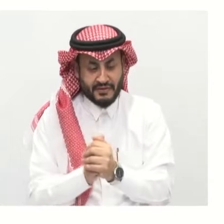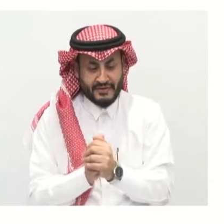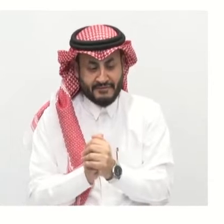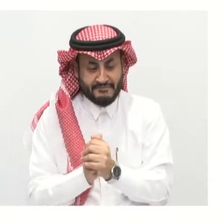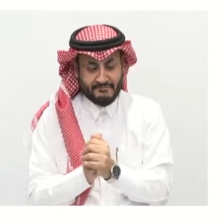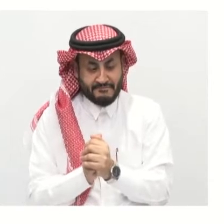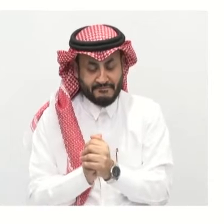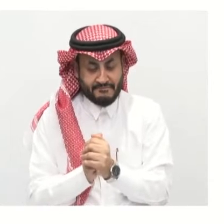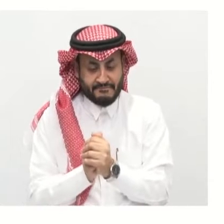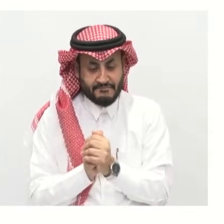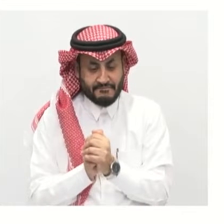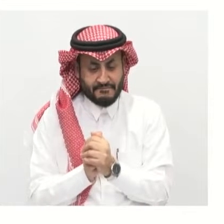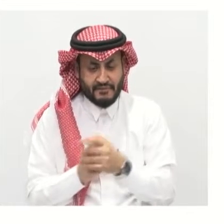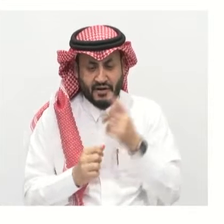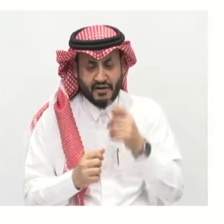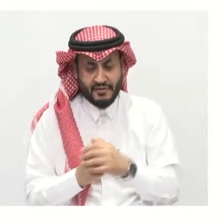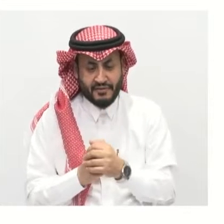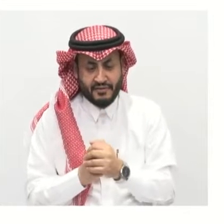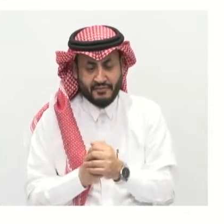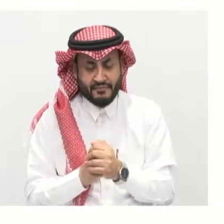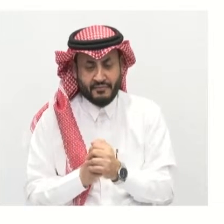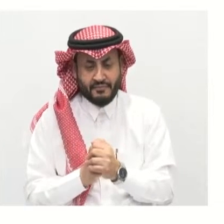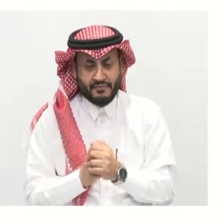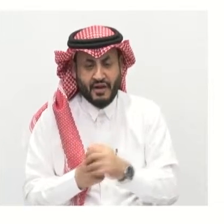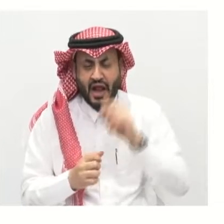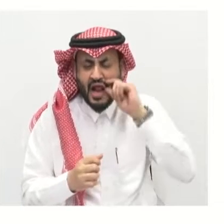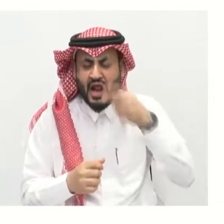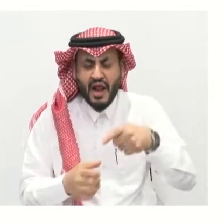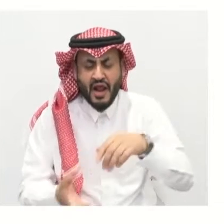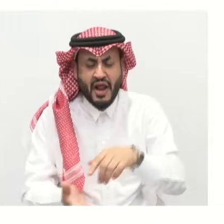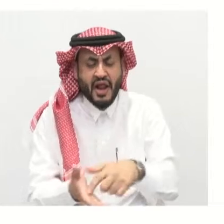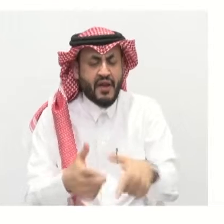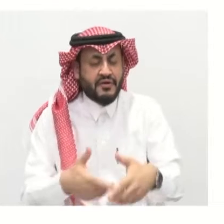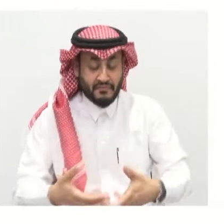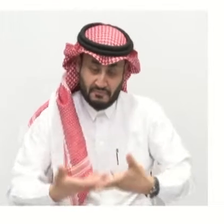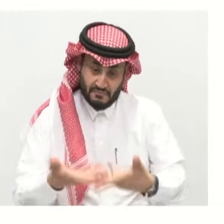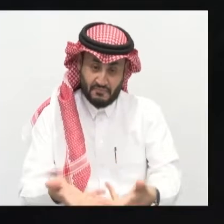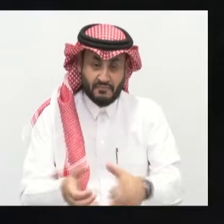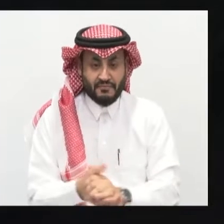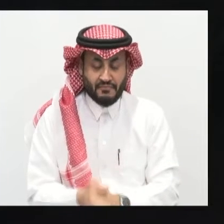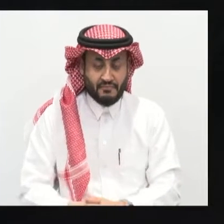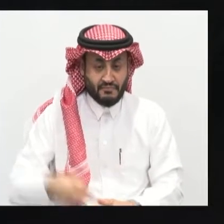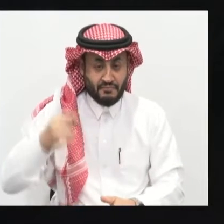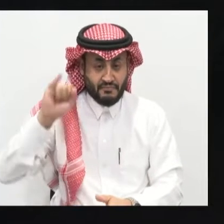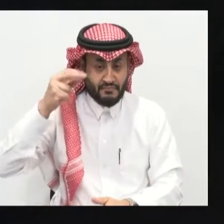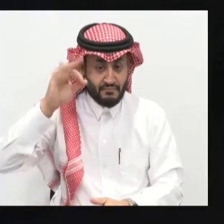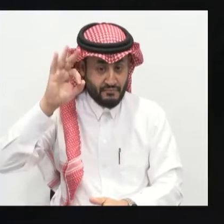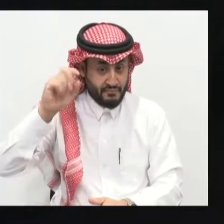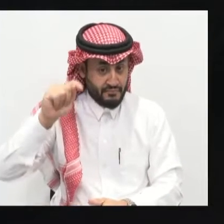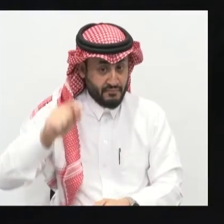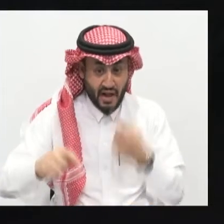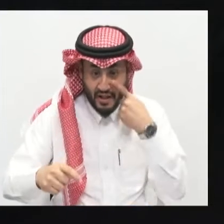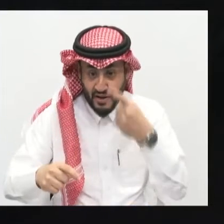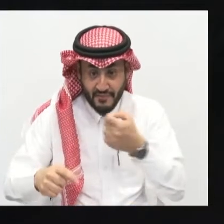And what does this boy have in his hands? This is a gift. Did you see the smile on his